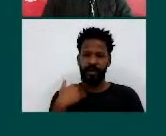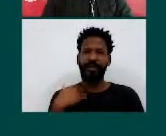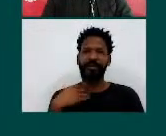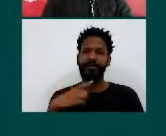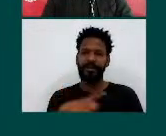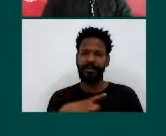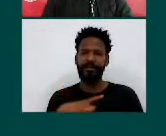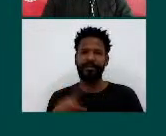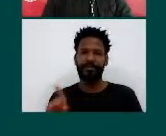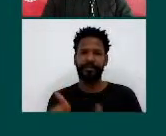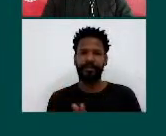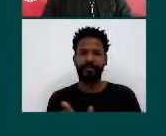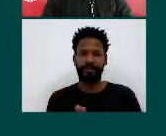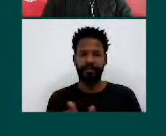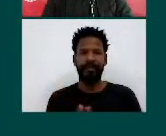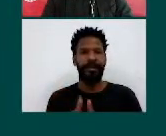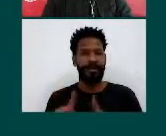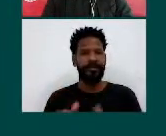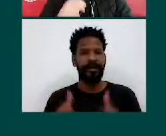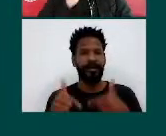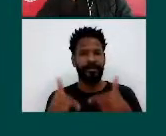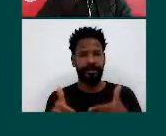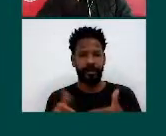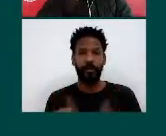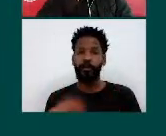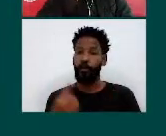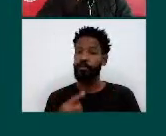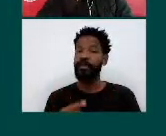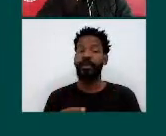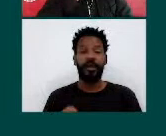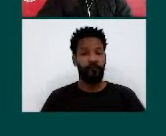Juiz de Fora is the main character